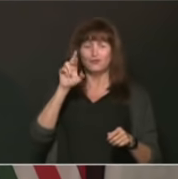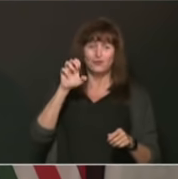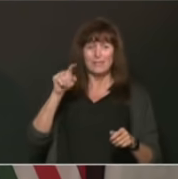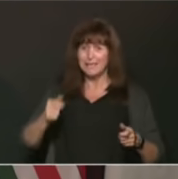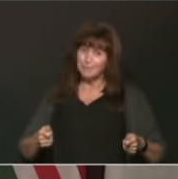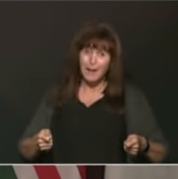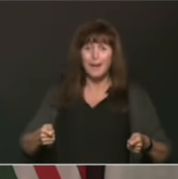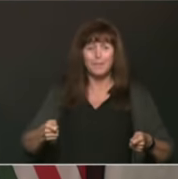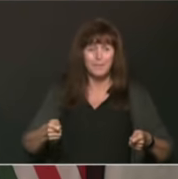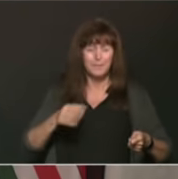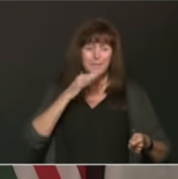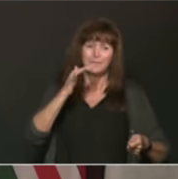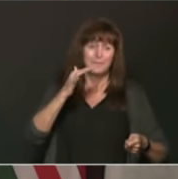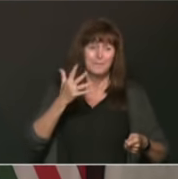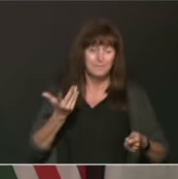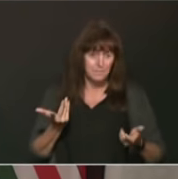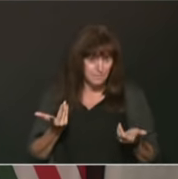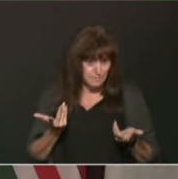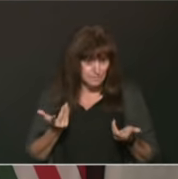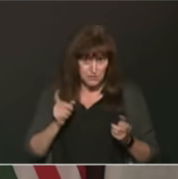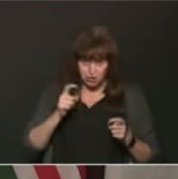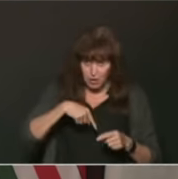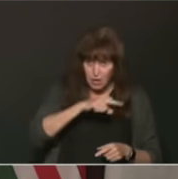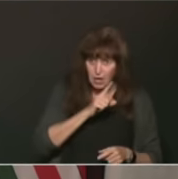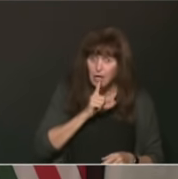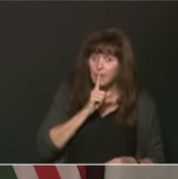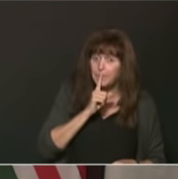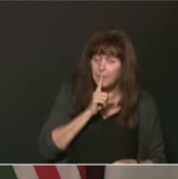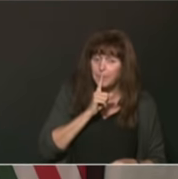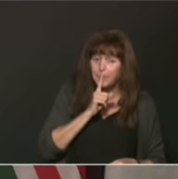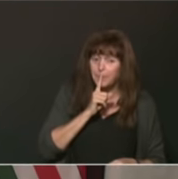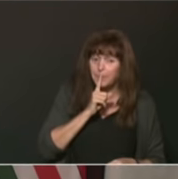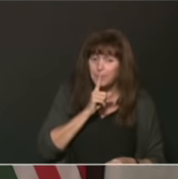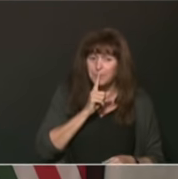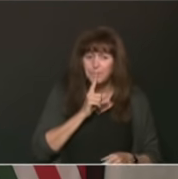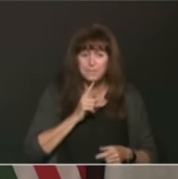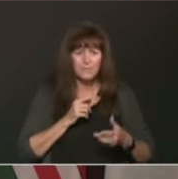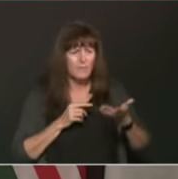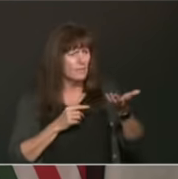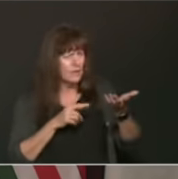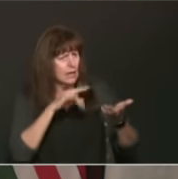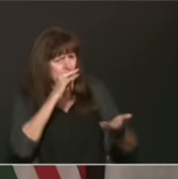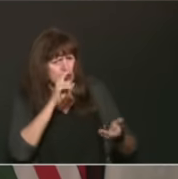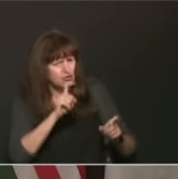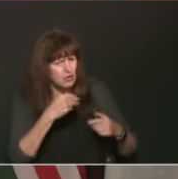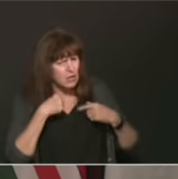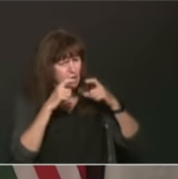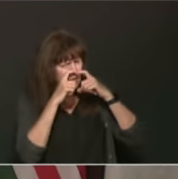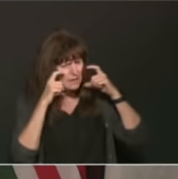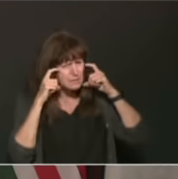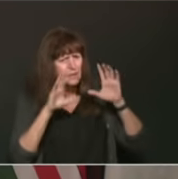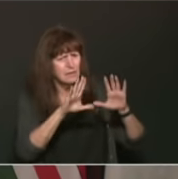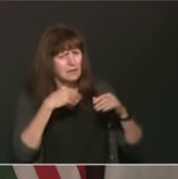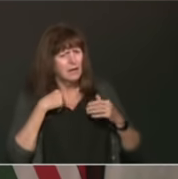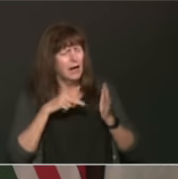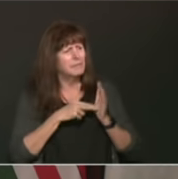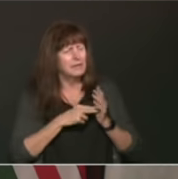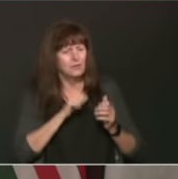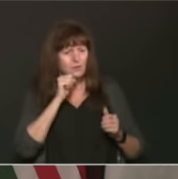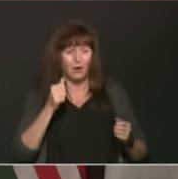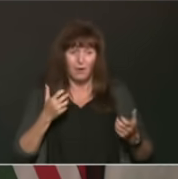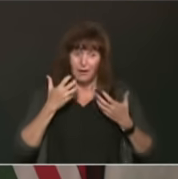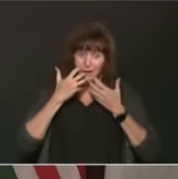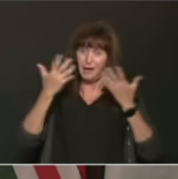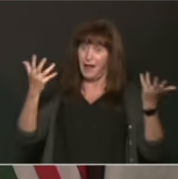have masks on. It's just not to yell too exuberantly. I think the purpose of that comment was not to aerosolize, and it's just a